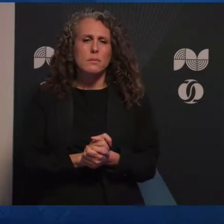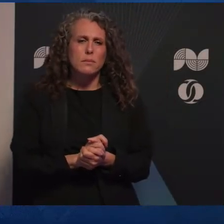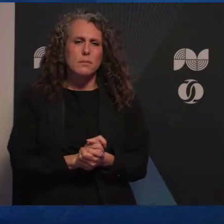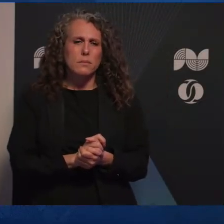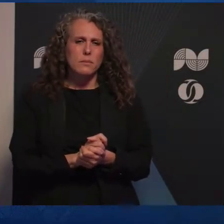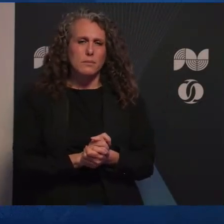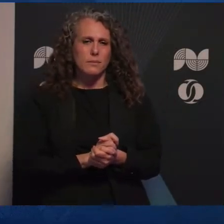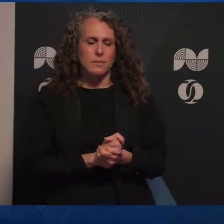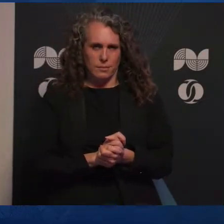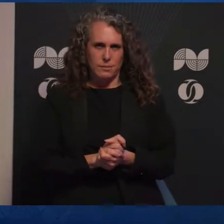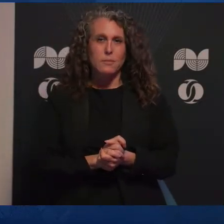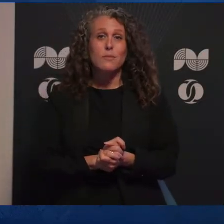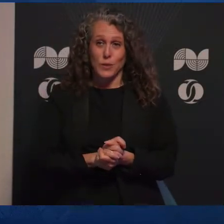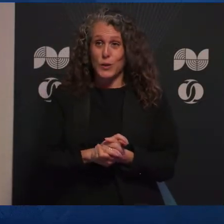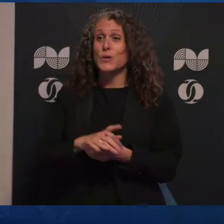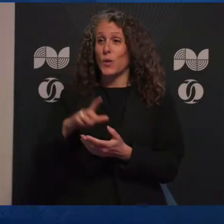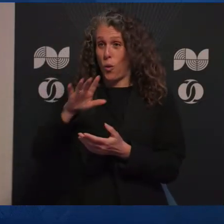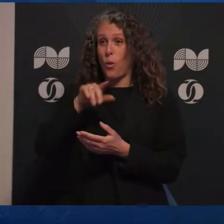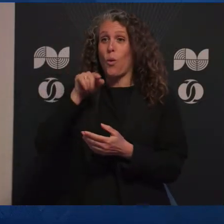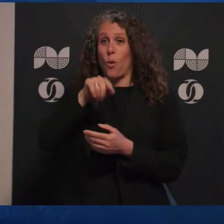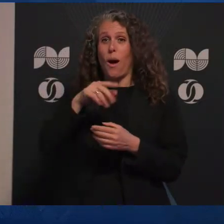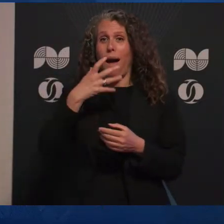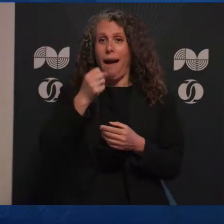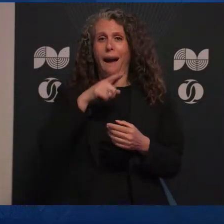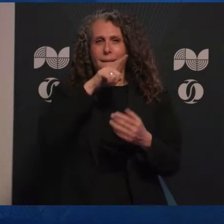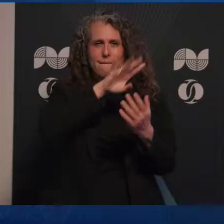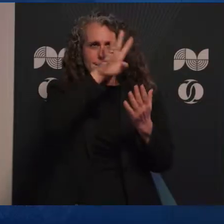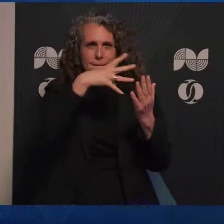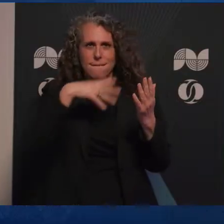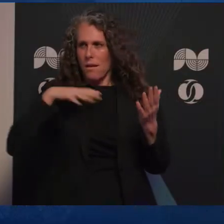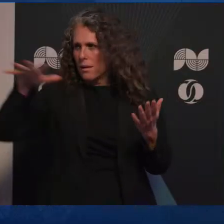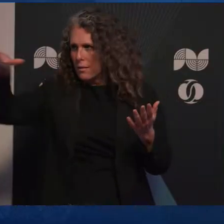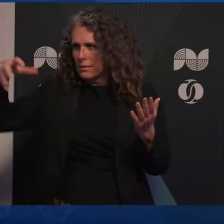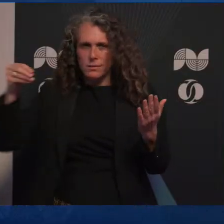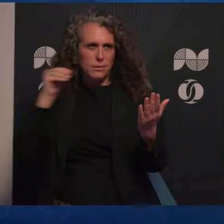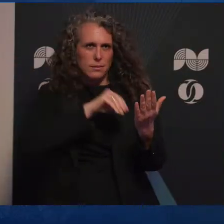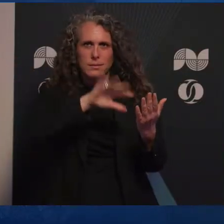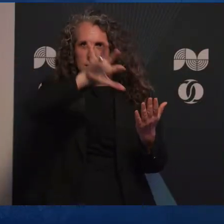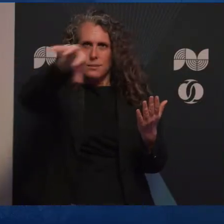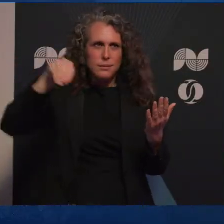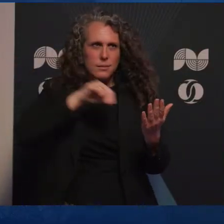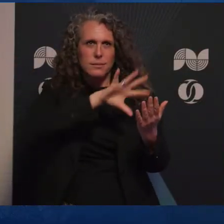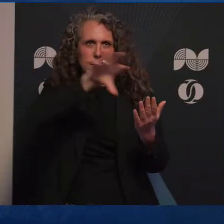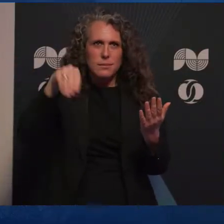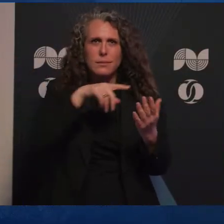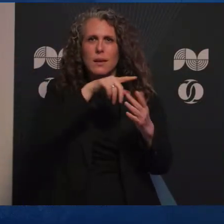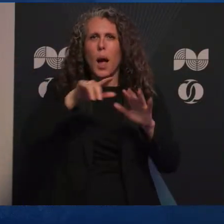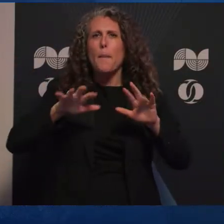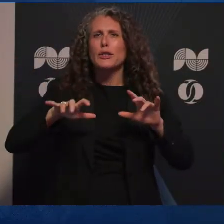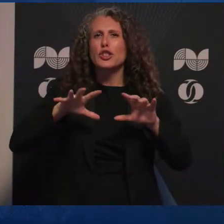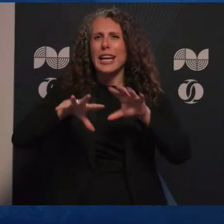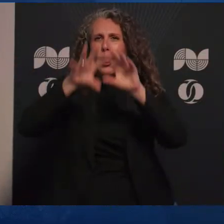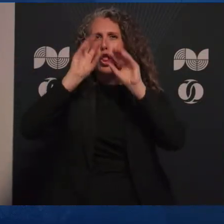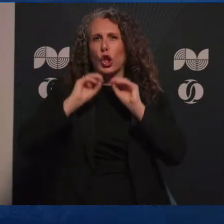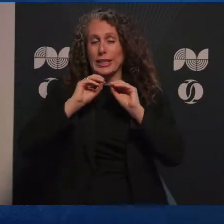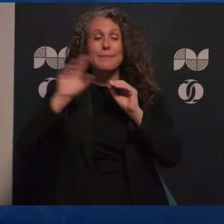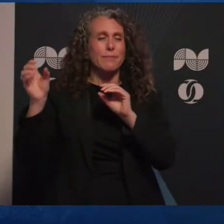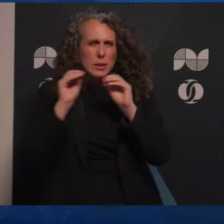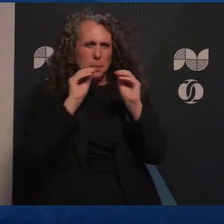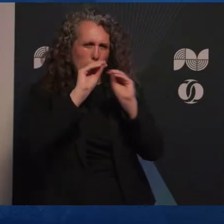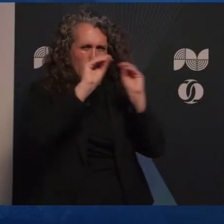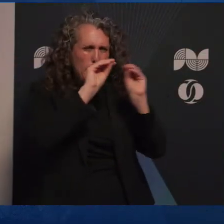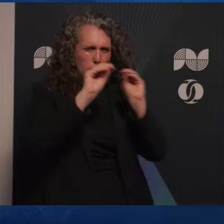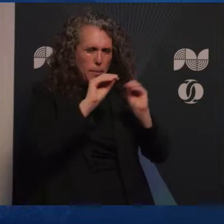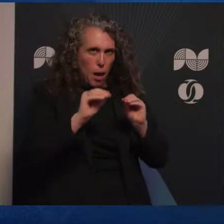we feed this database through a machine learning model, and then this model